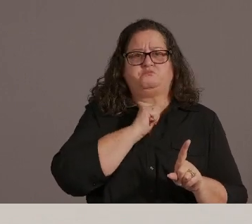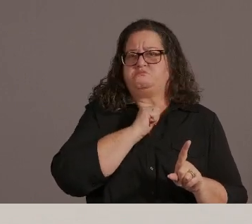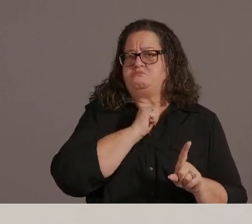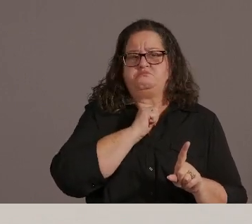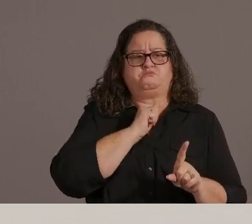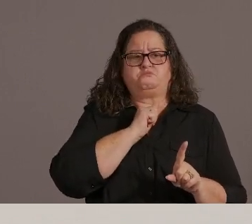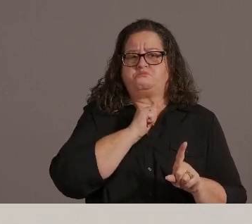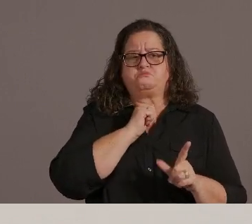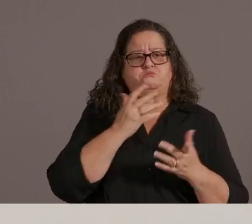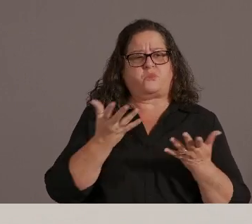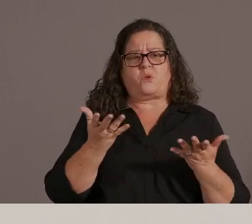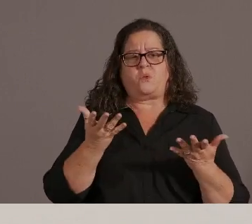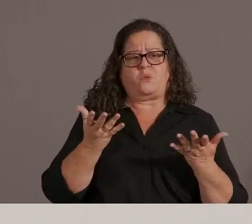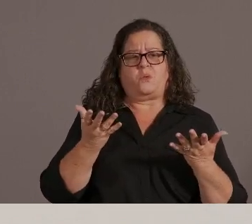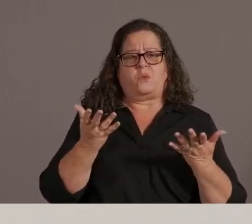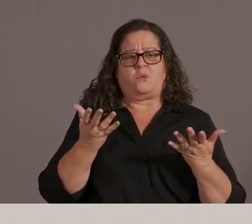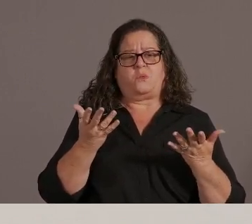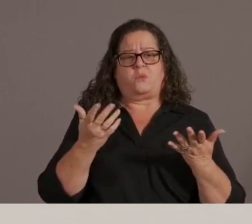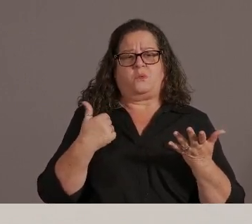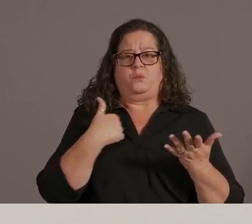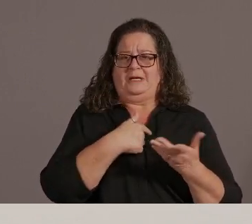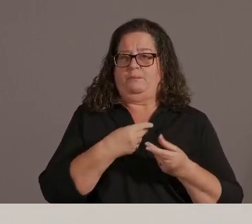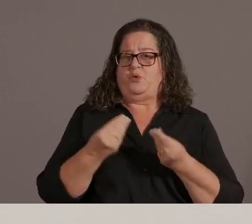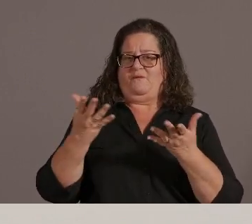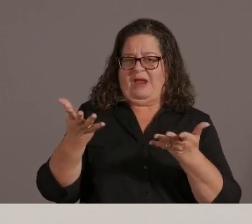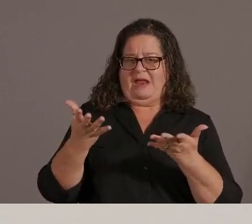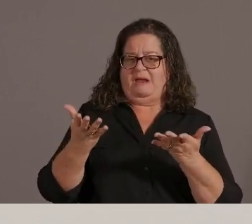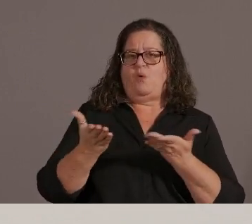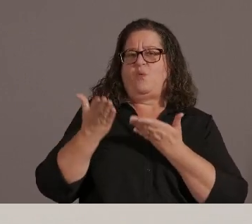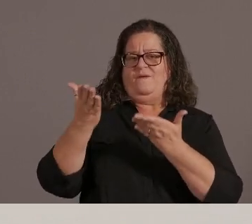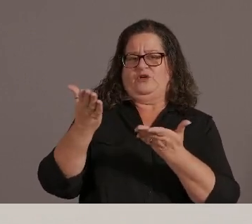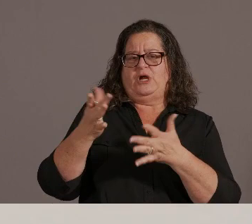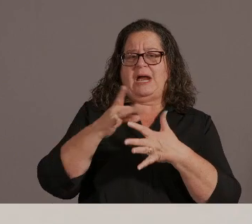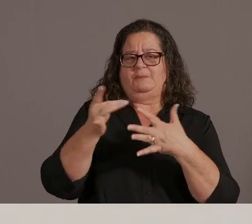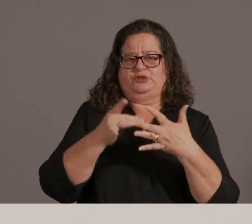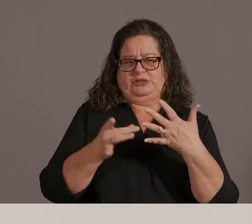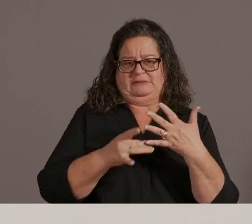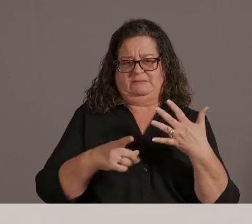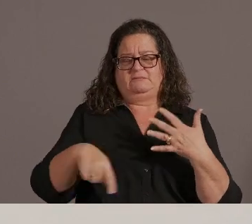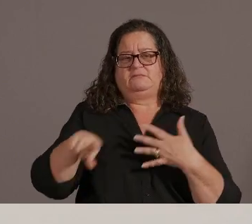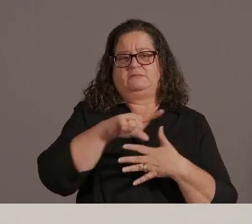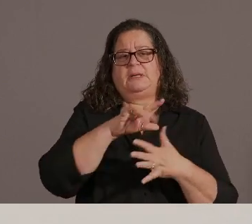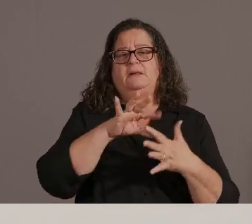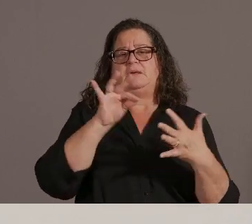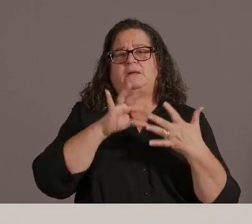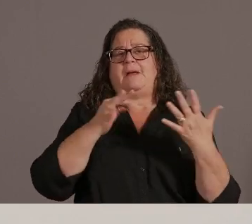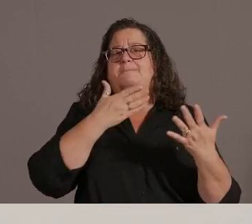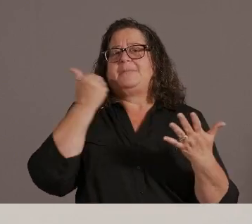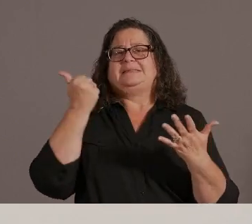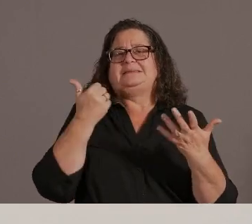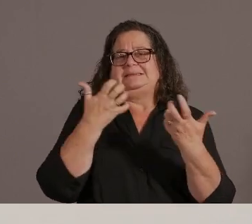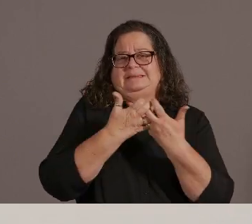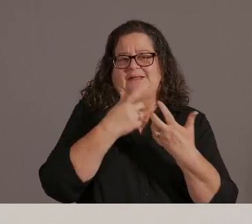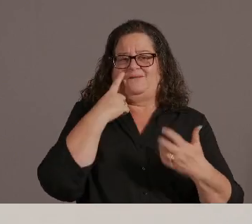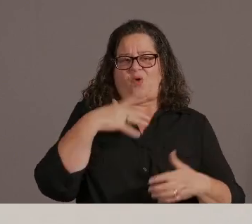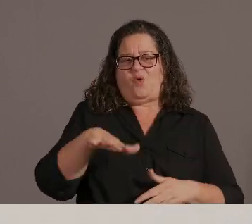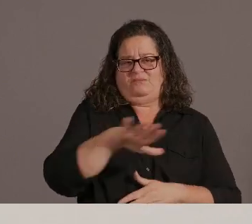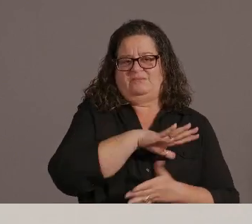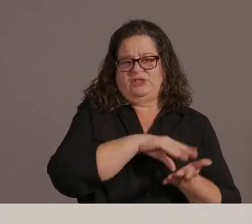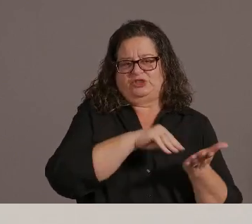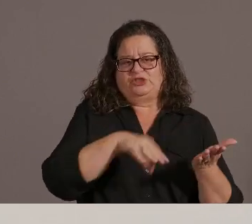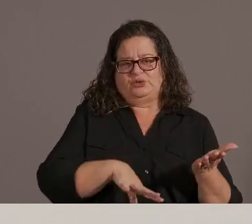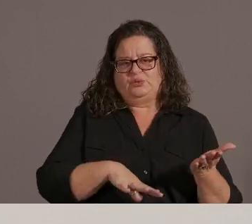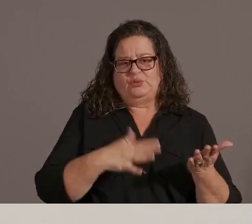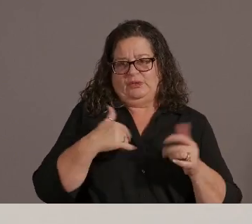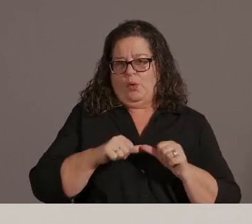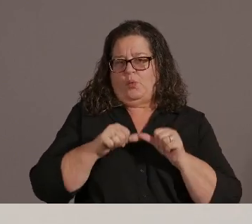that is the best for you and your family, and that's why those additional models are continued to be offered.